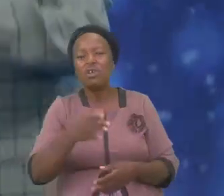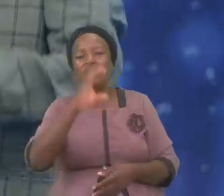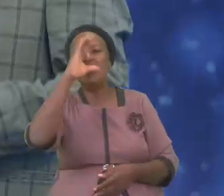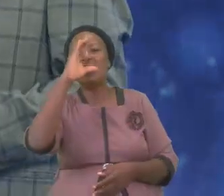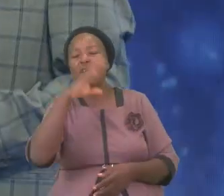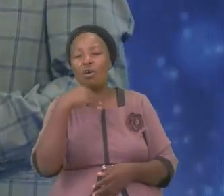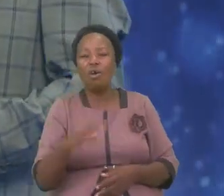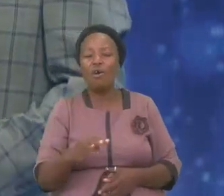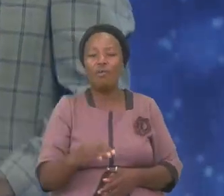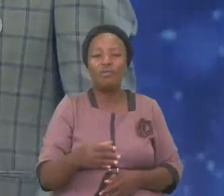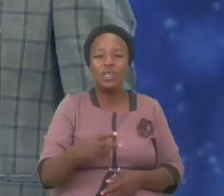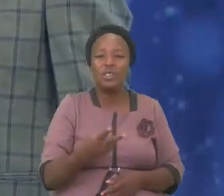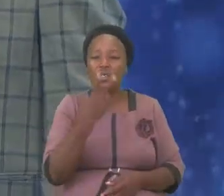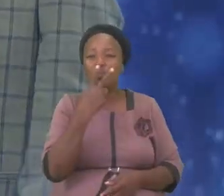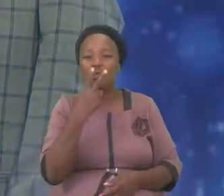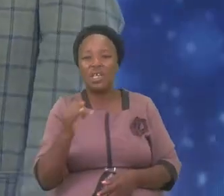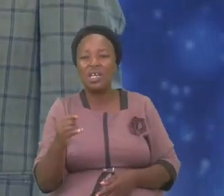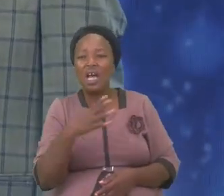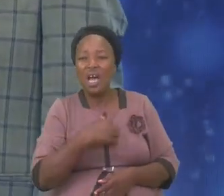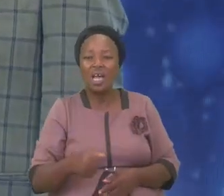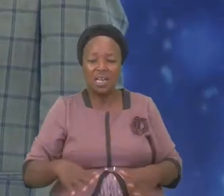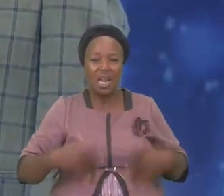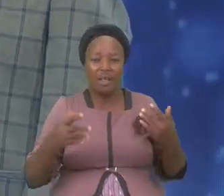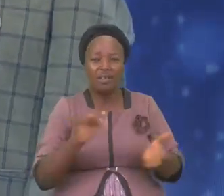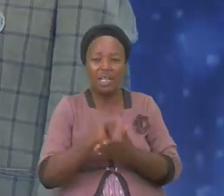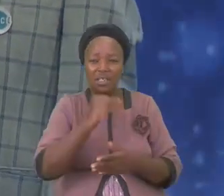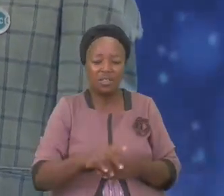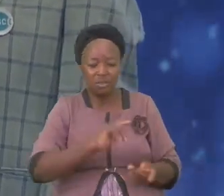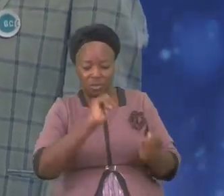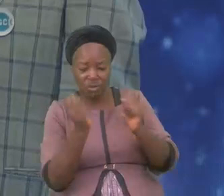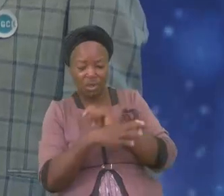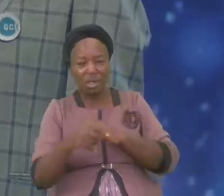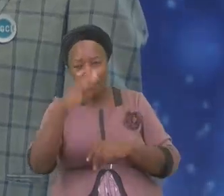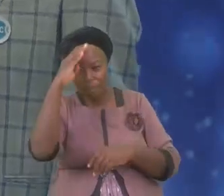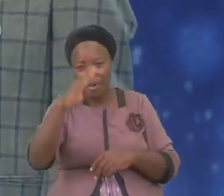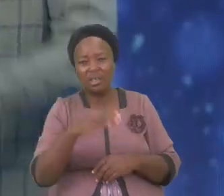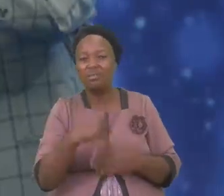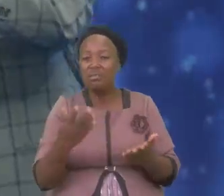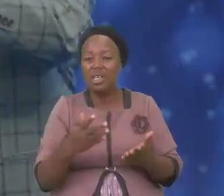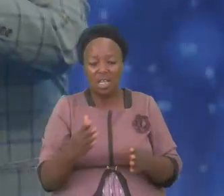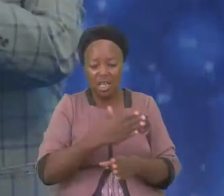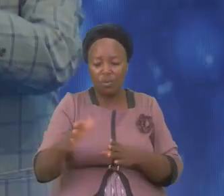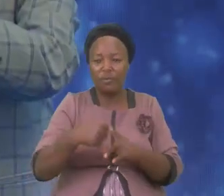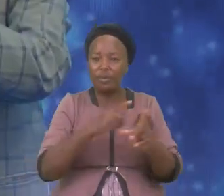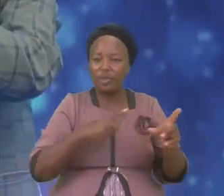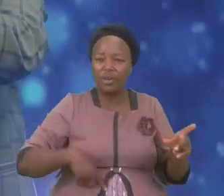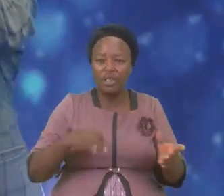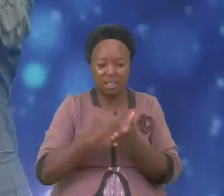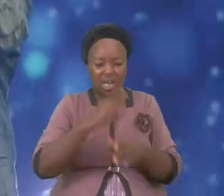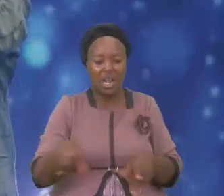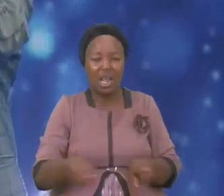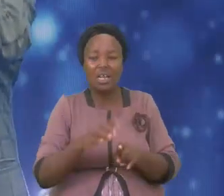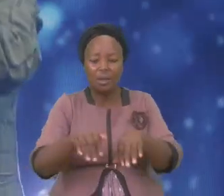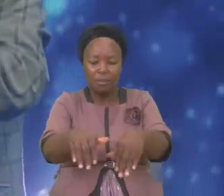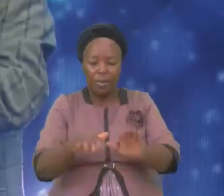man upside down. It's like he buries his brain and he's waving his legs in the air.